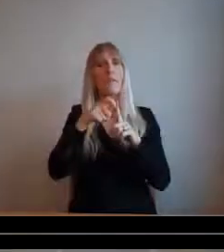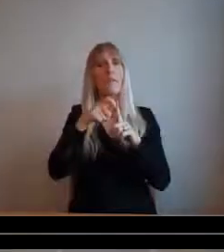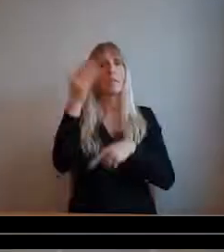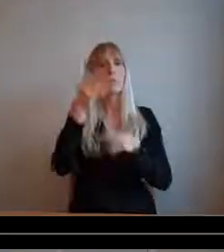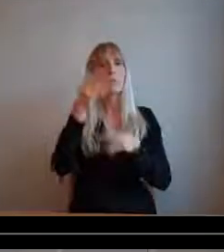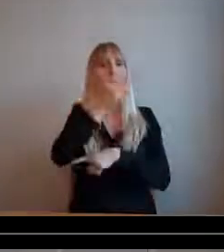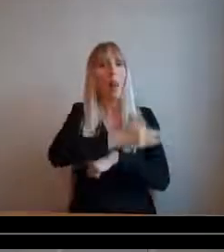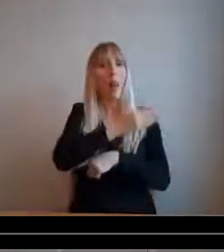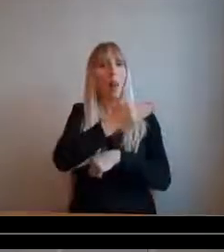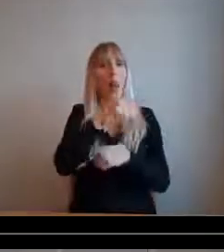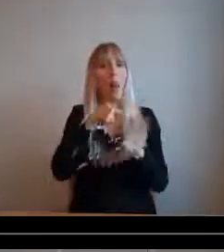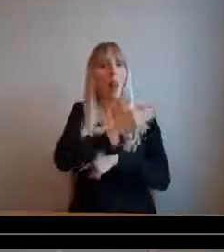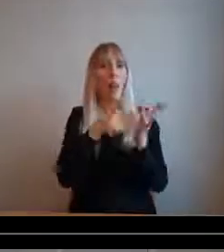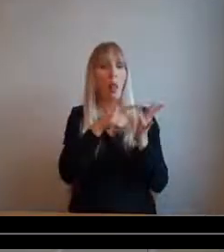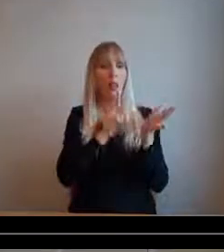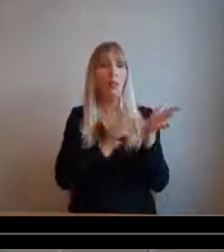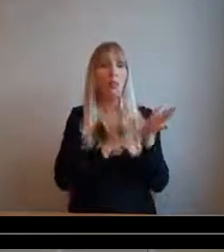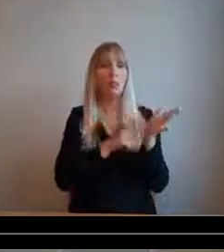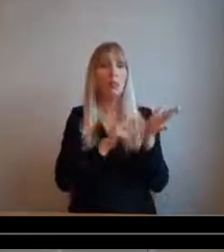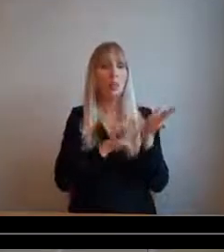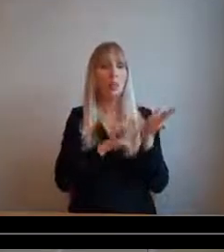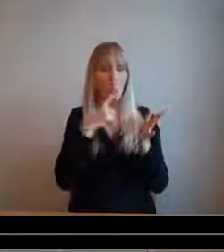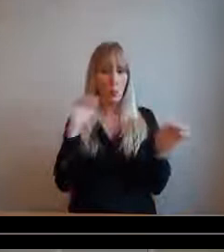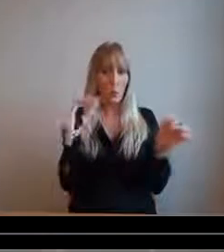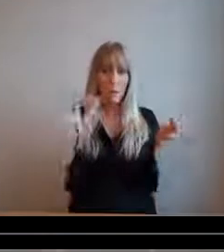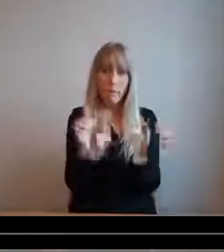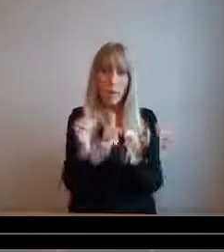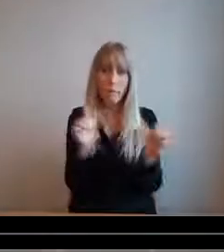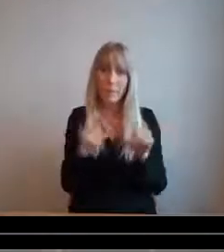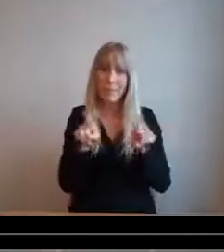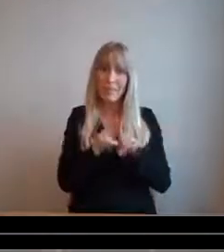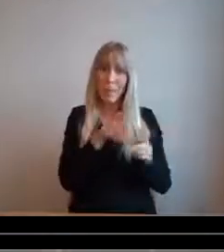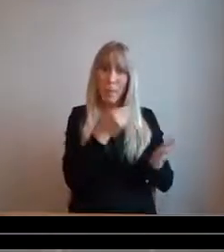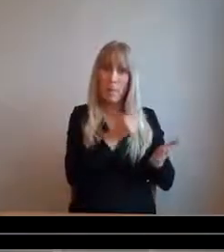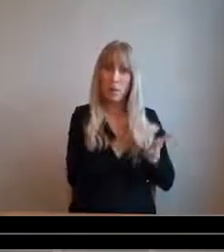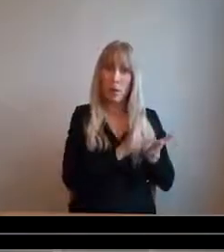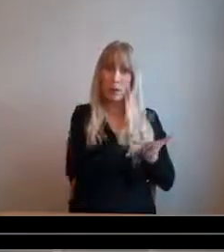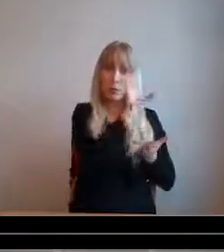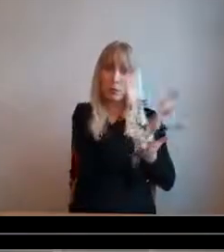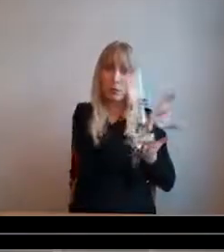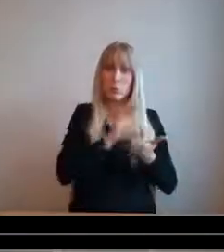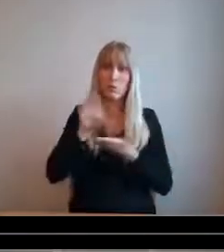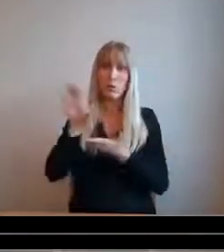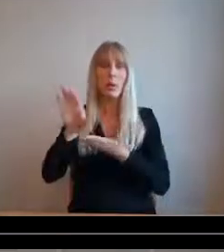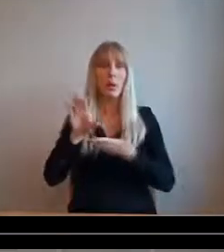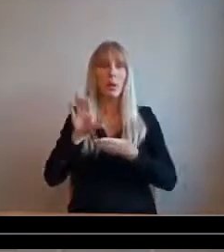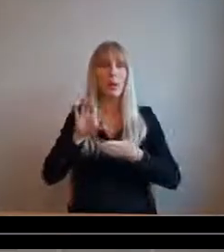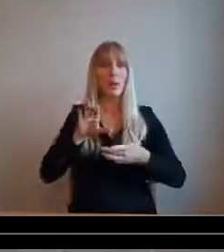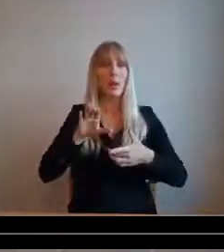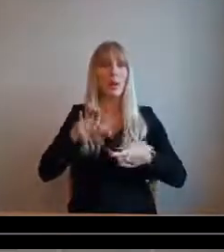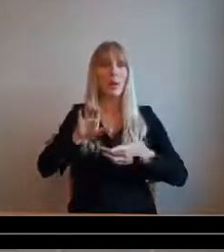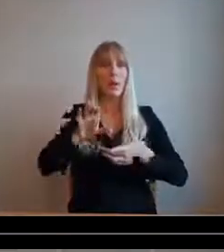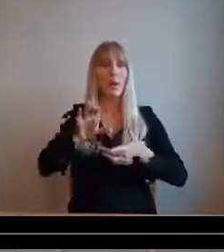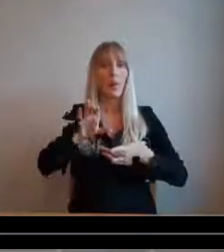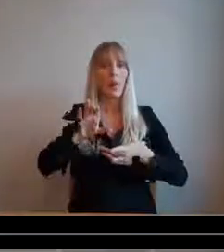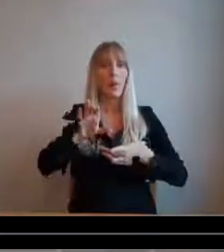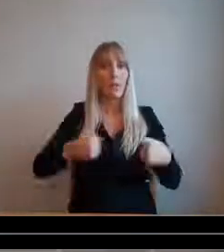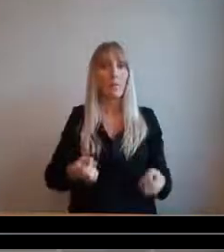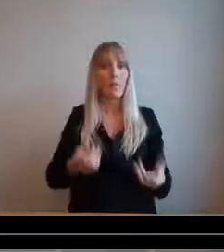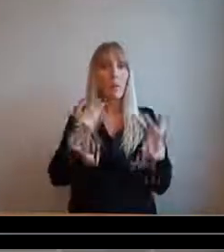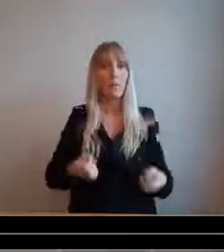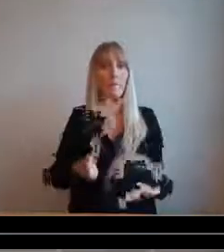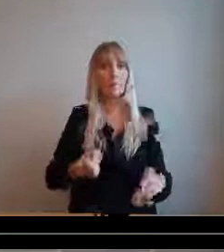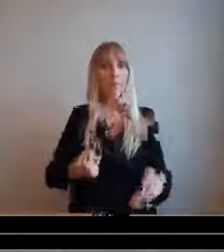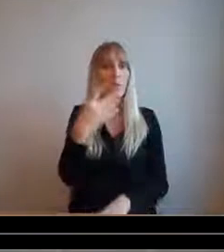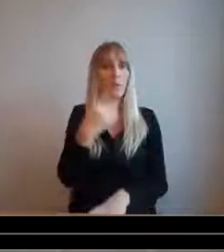tolls will be the same as for the Dartford Tunnel, and whether motorcycles will remain free